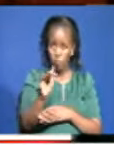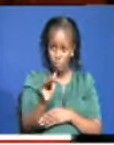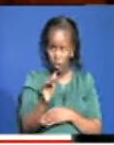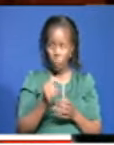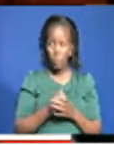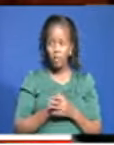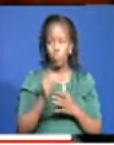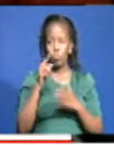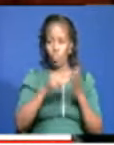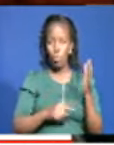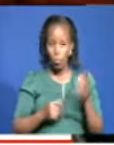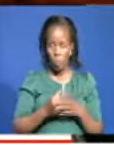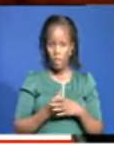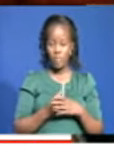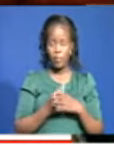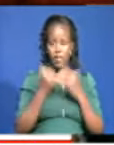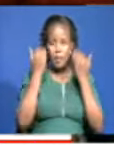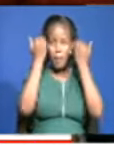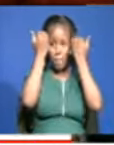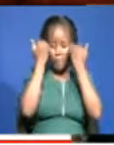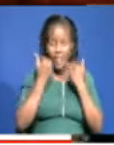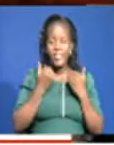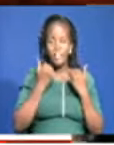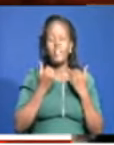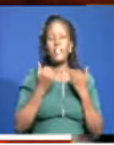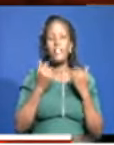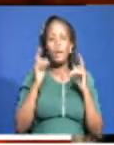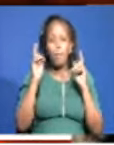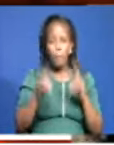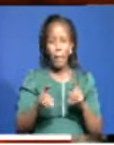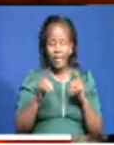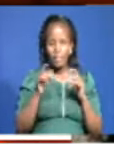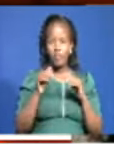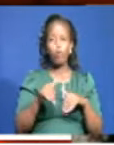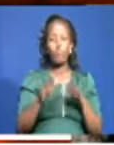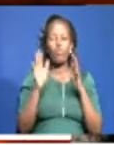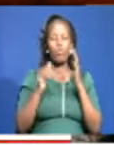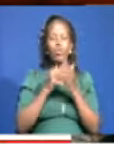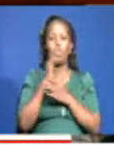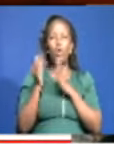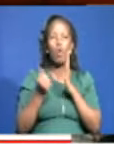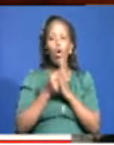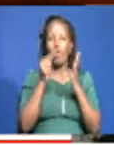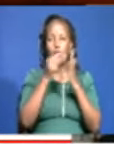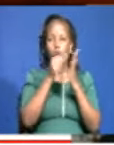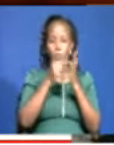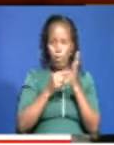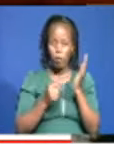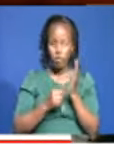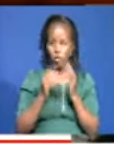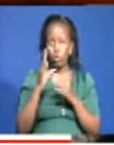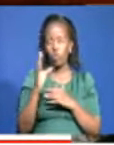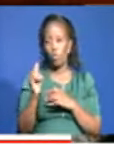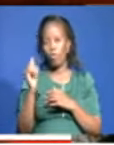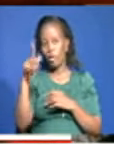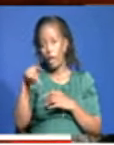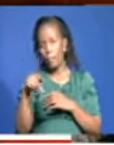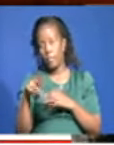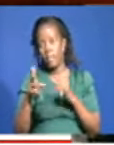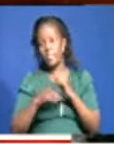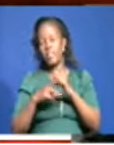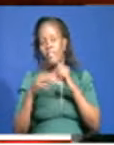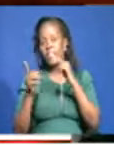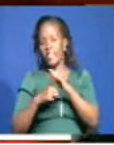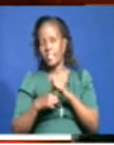trial magistrate strictly followed the provisions of CAP 76 and did not